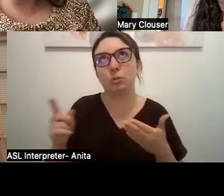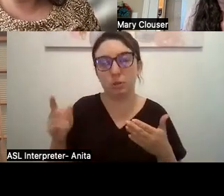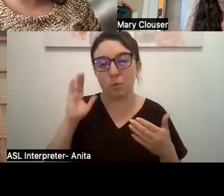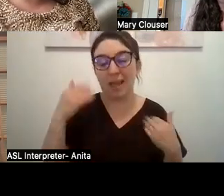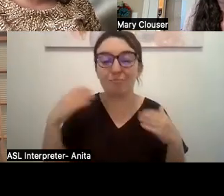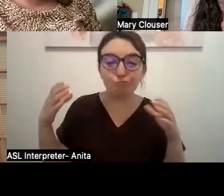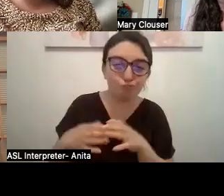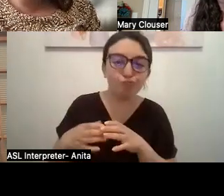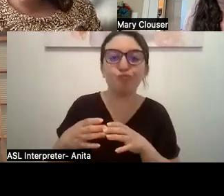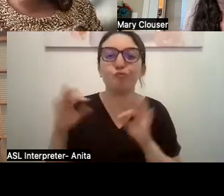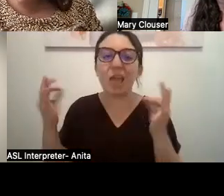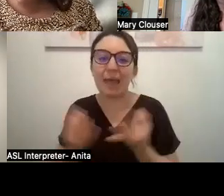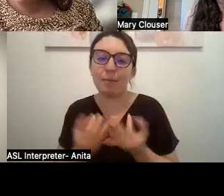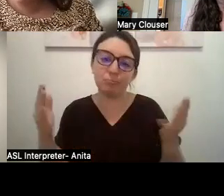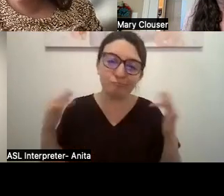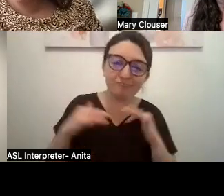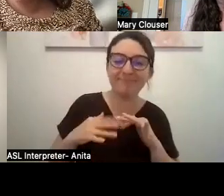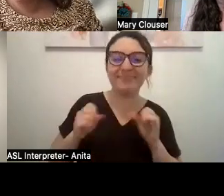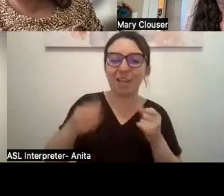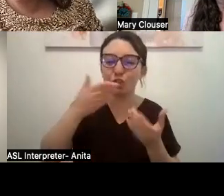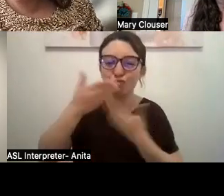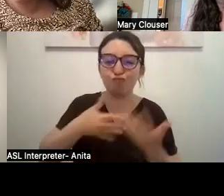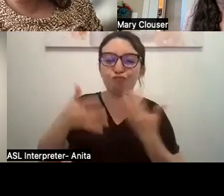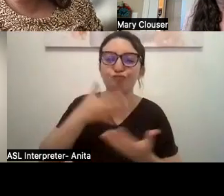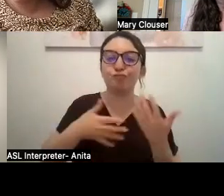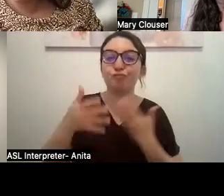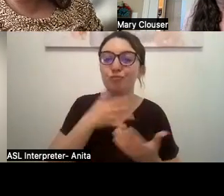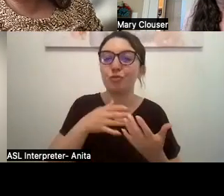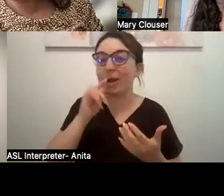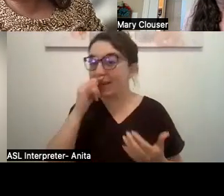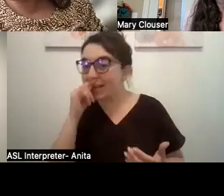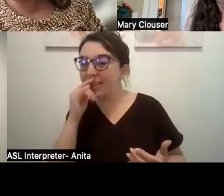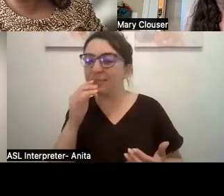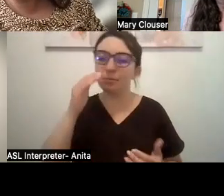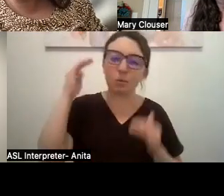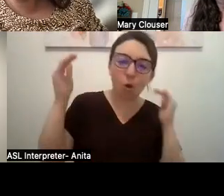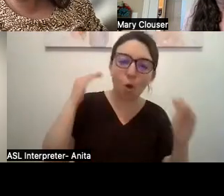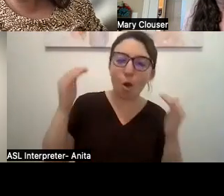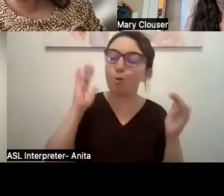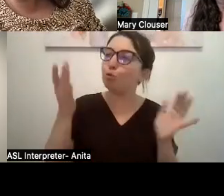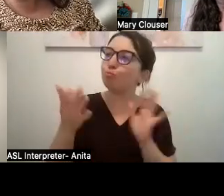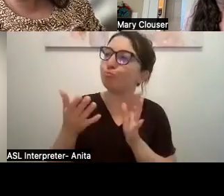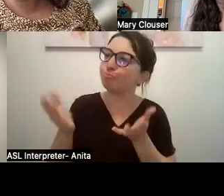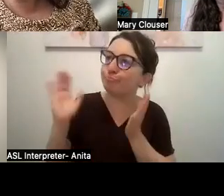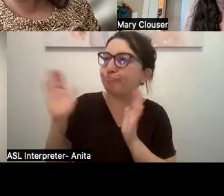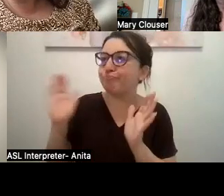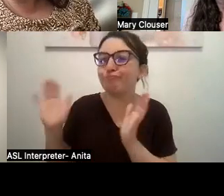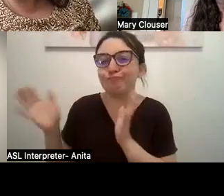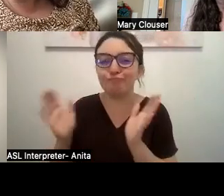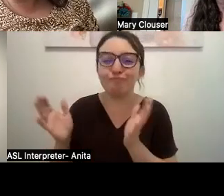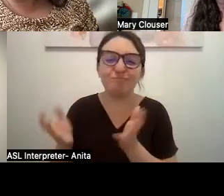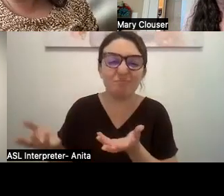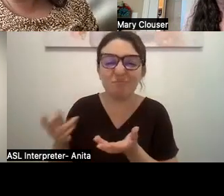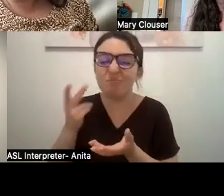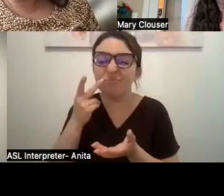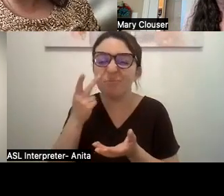and invite all the families. And that's a really good chance for not only the kids to connect, but also the parents to kind of get to know each other and see each